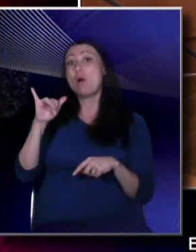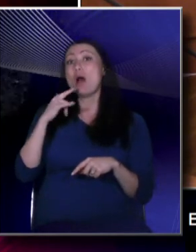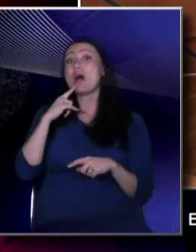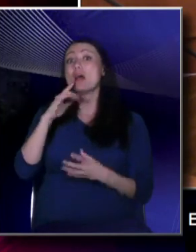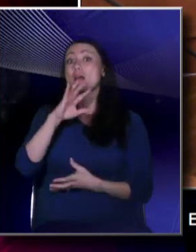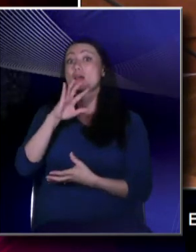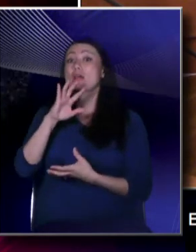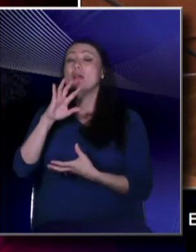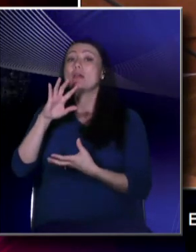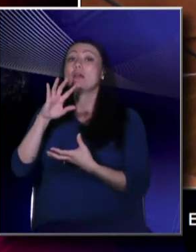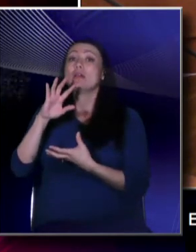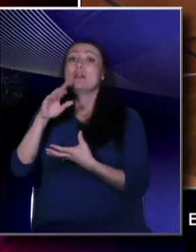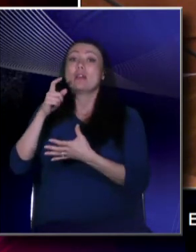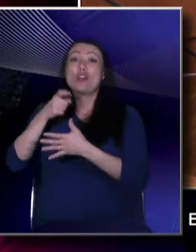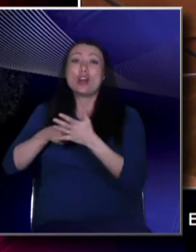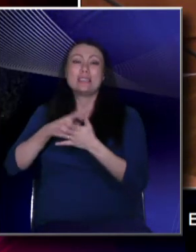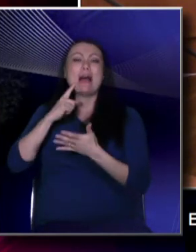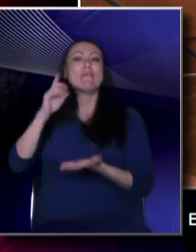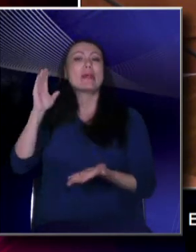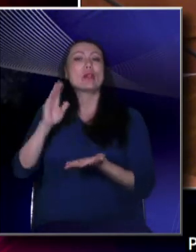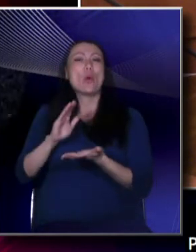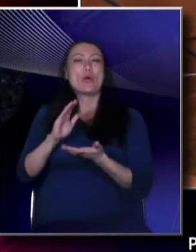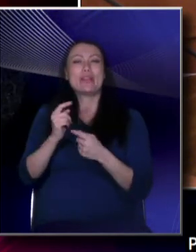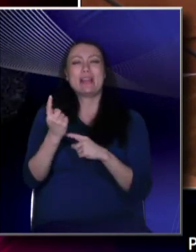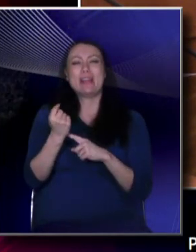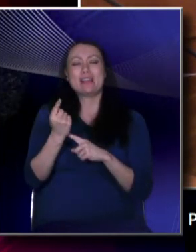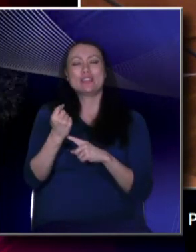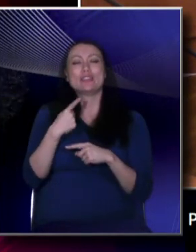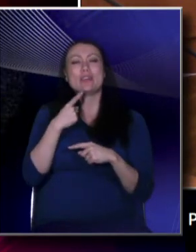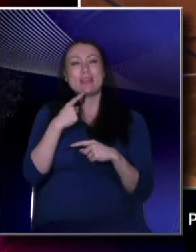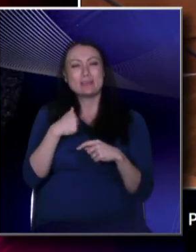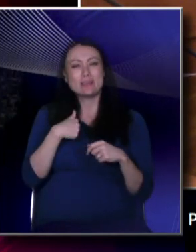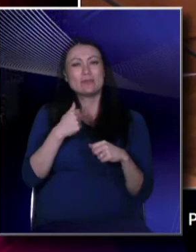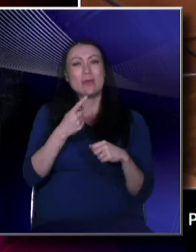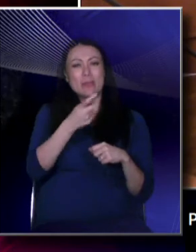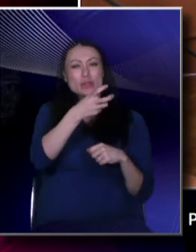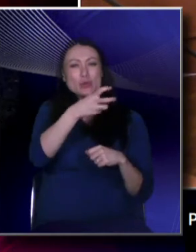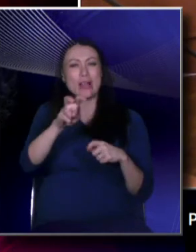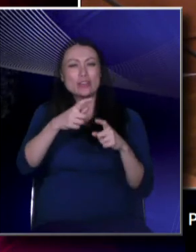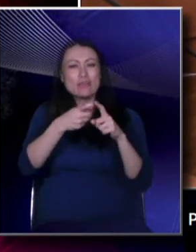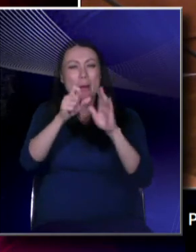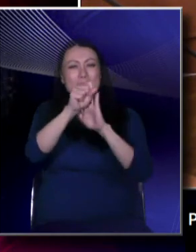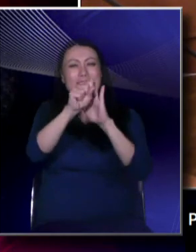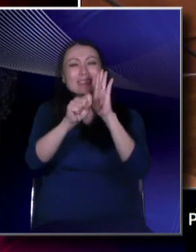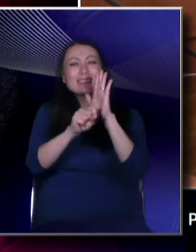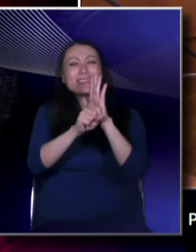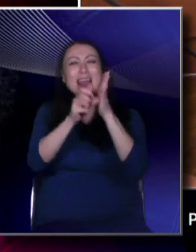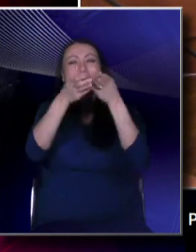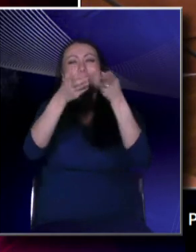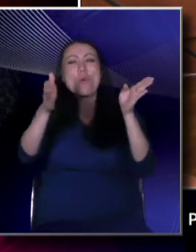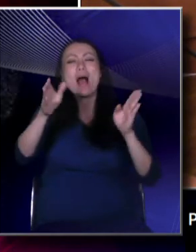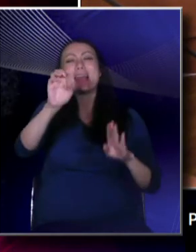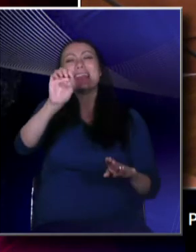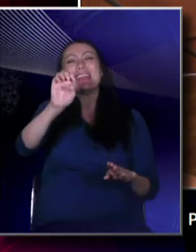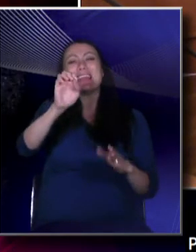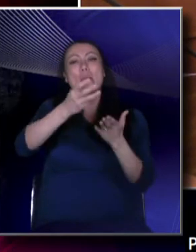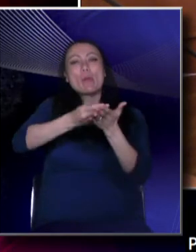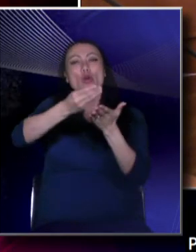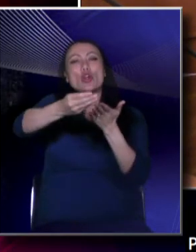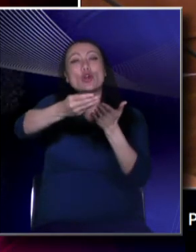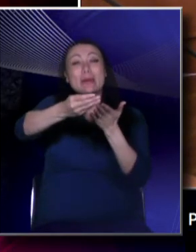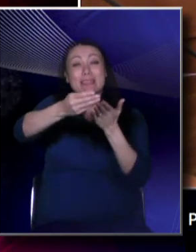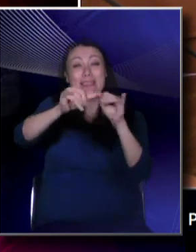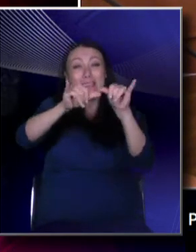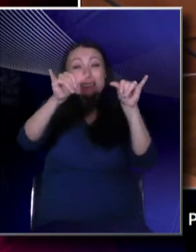last year, and that's primarily due to the transition from the statewide e-procurement system, which I've